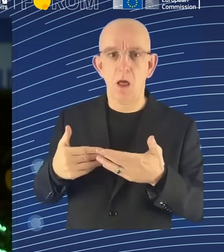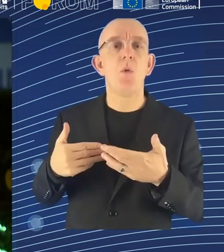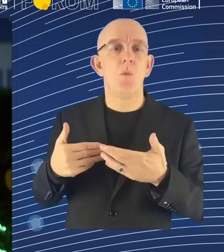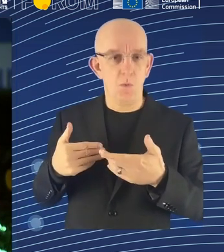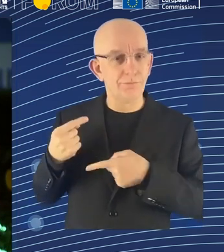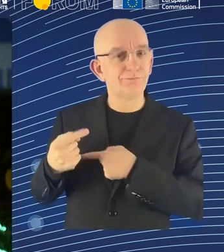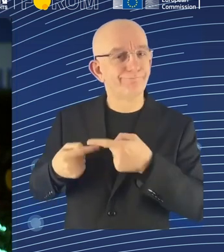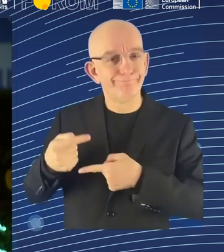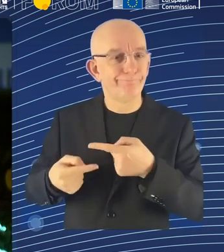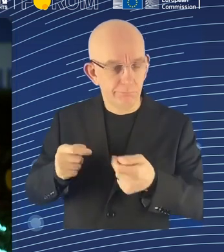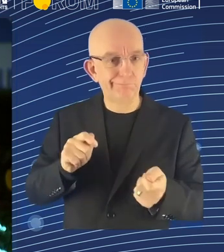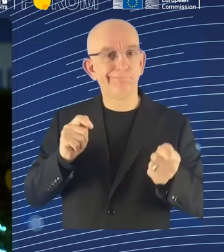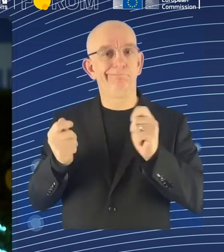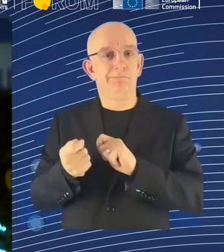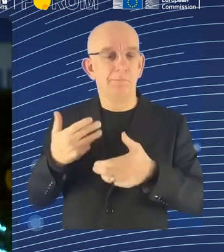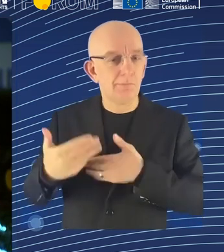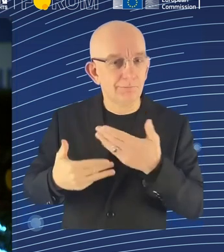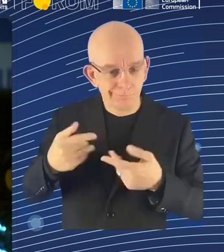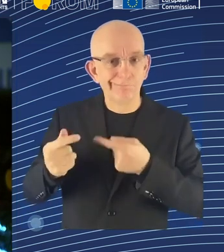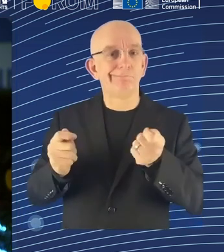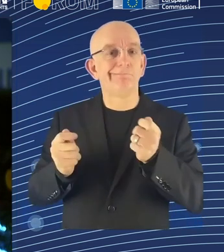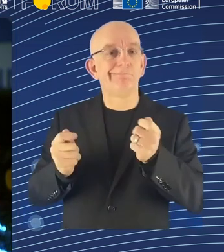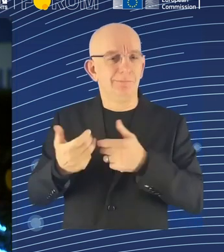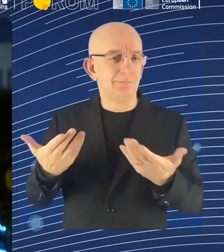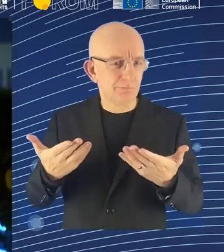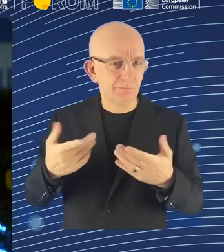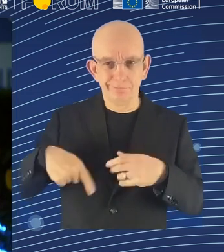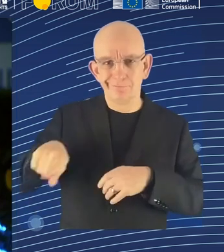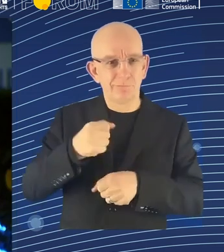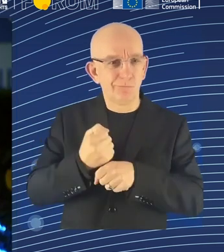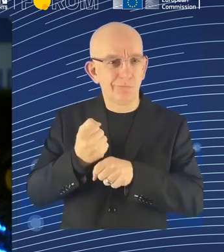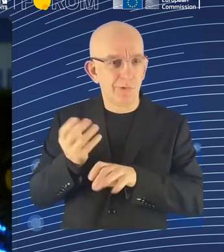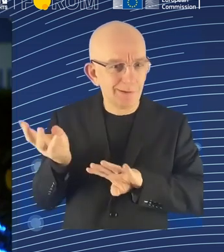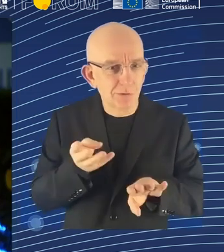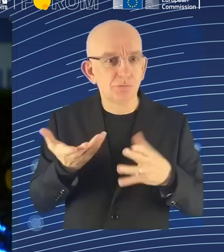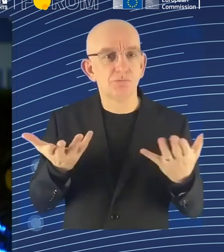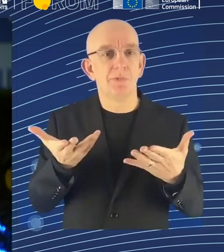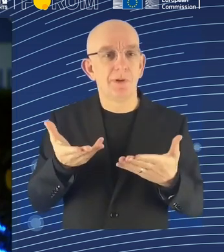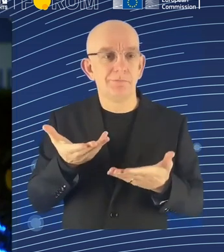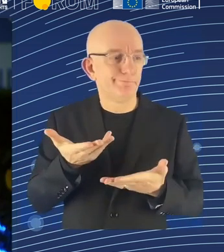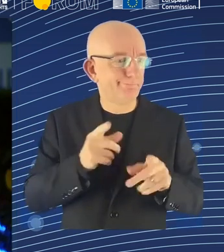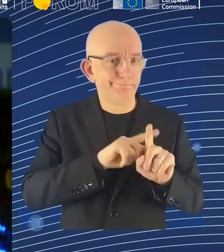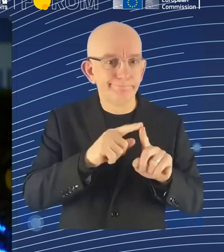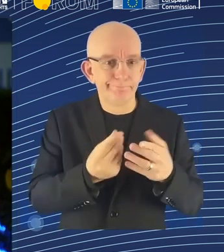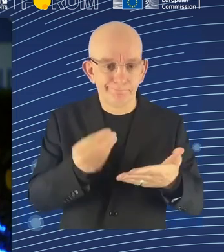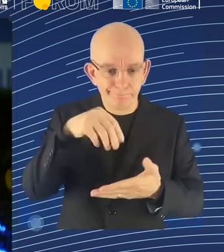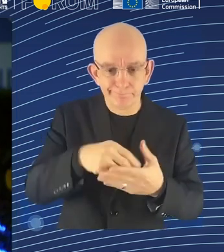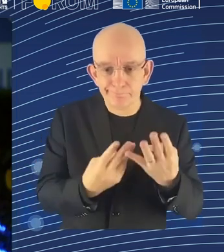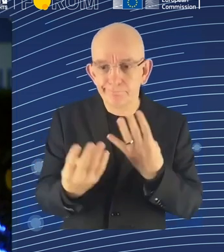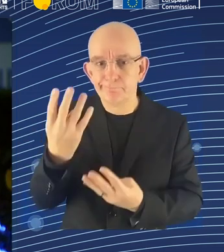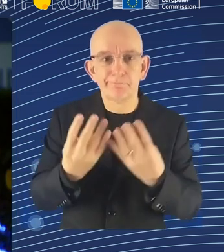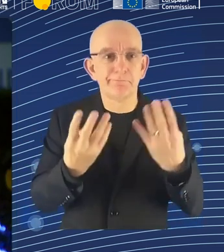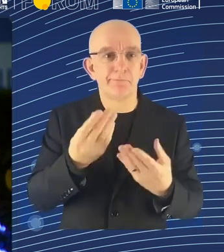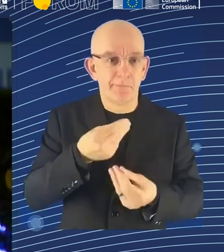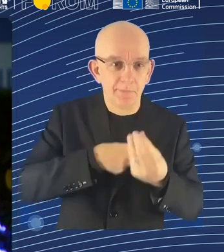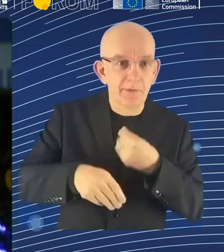technological advancements. We're not going to go back as far as the revolt of the Canuts in Lyon in 1830 or that of the Luddites in Great